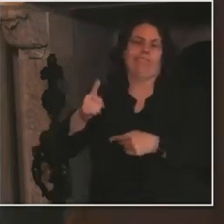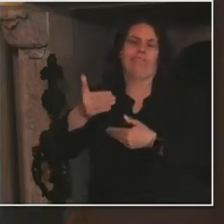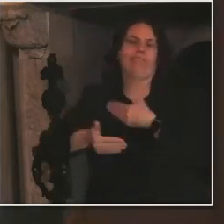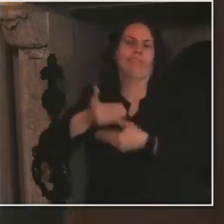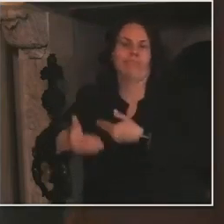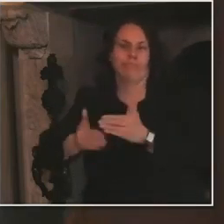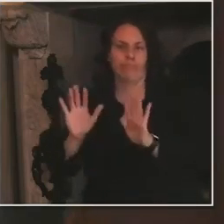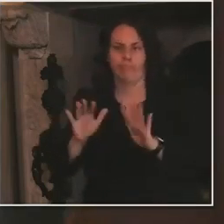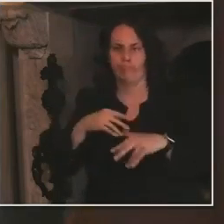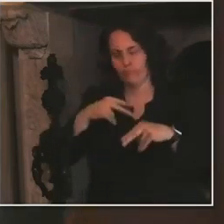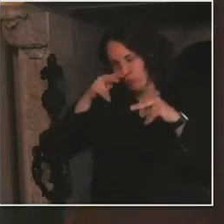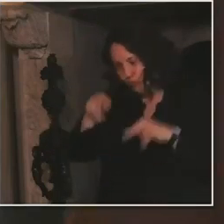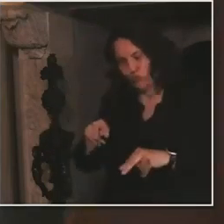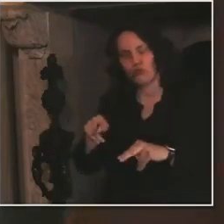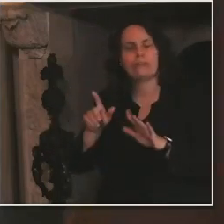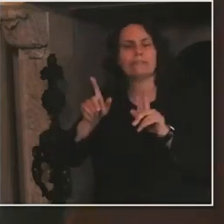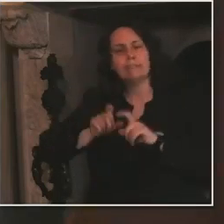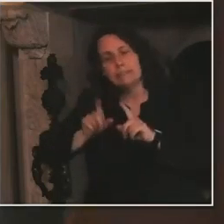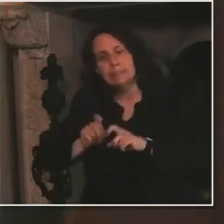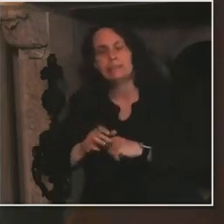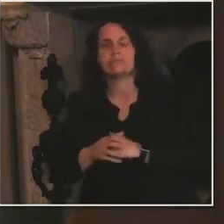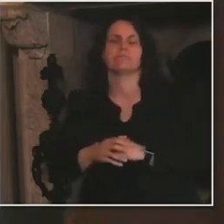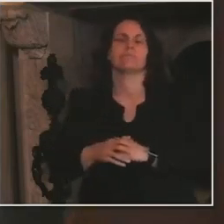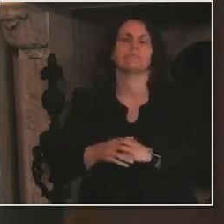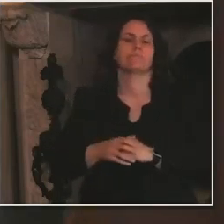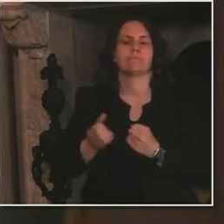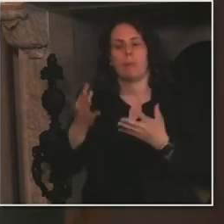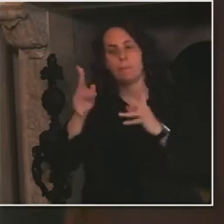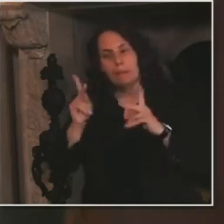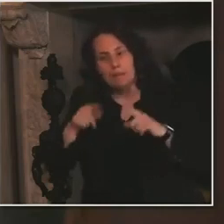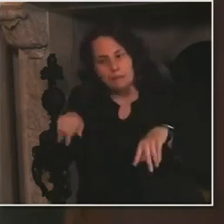how it tracks across the population